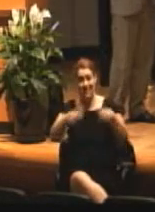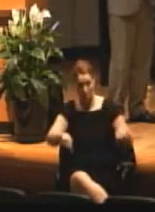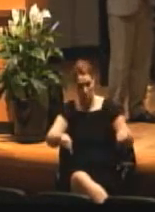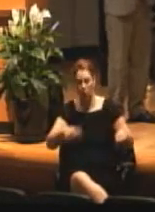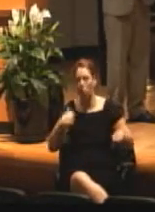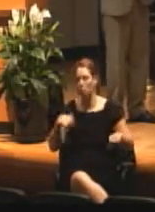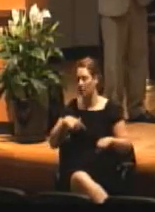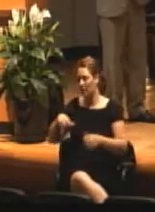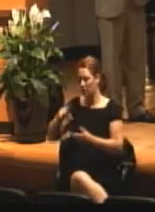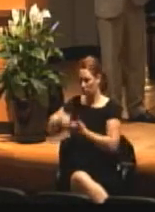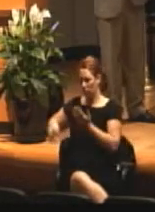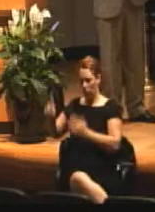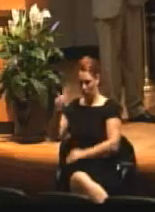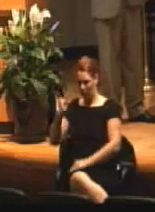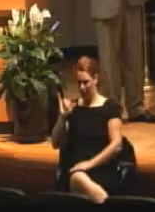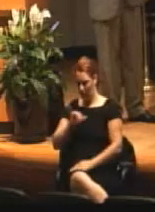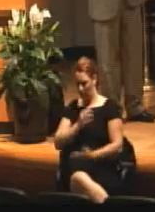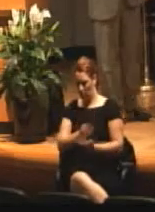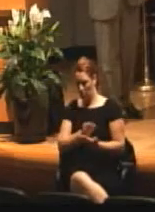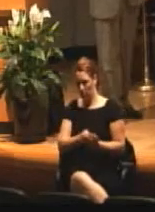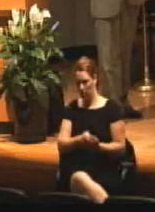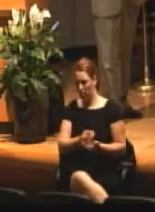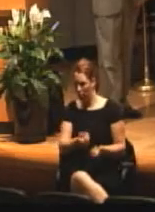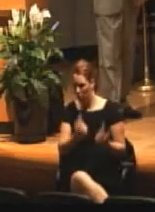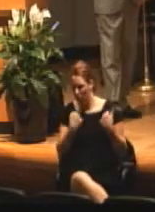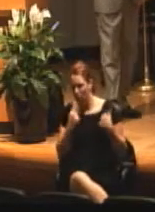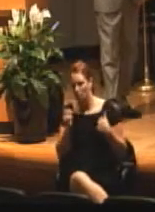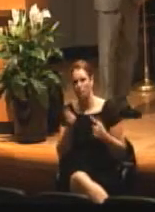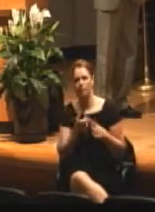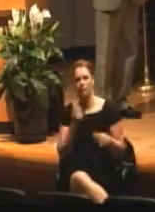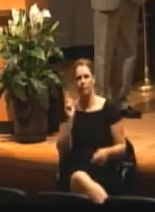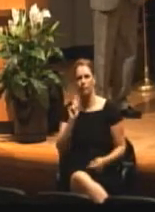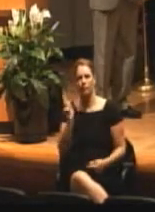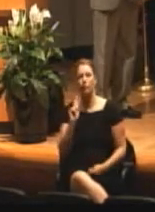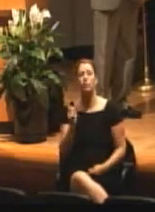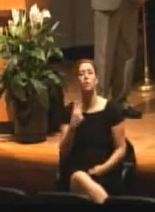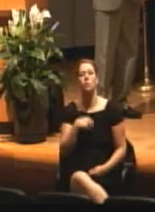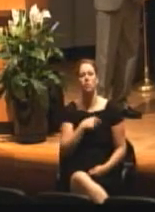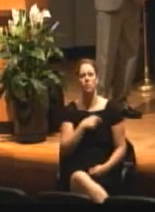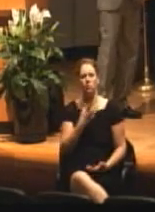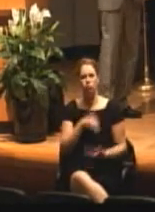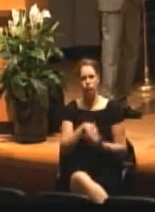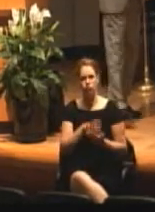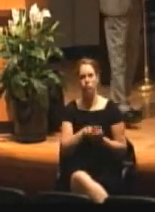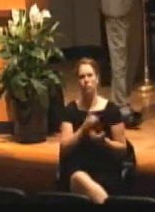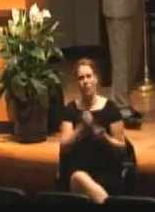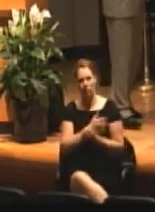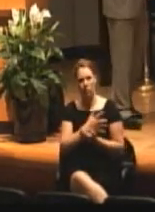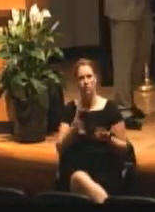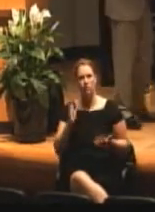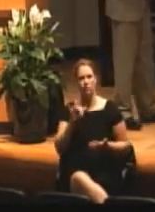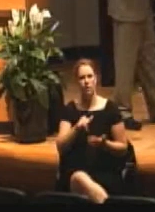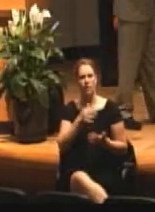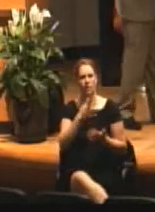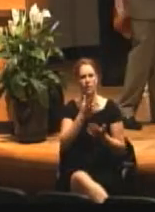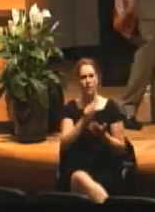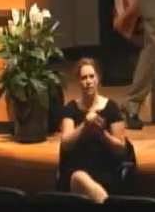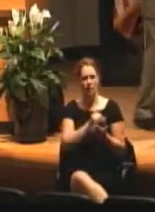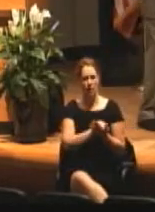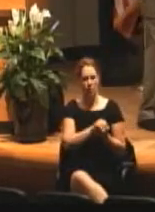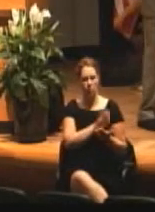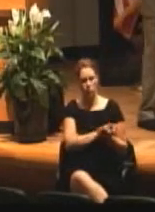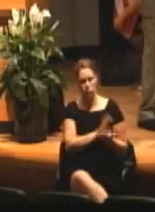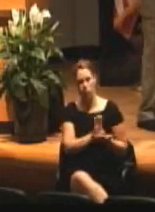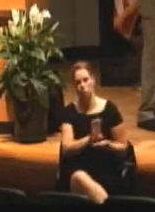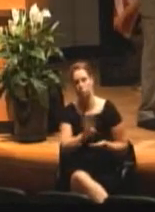from. Some funds are acceptable, some aren't. We document everything that kind of comes in and out of that account. So you want to be prepared for that, so it's good to do